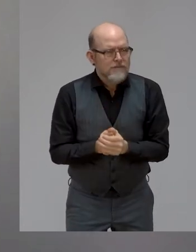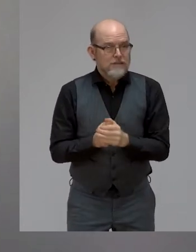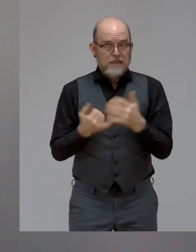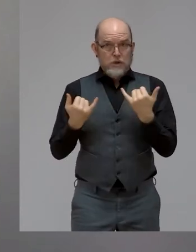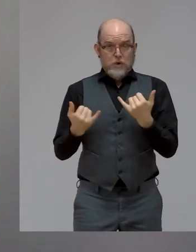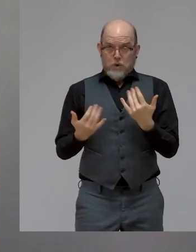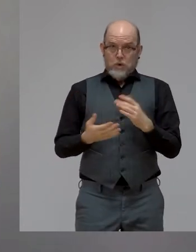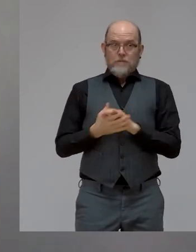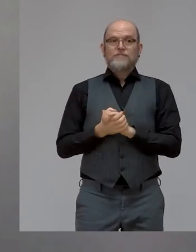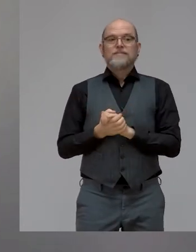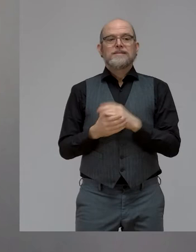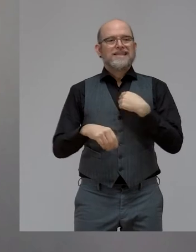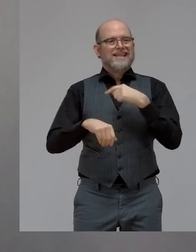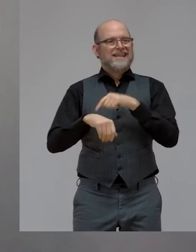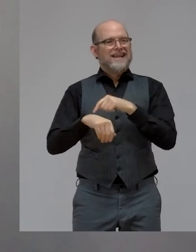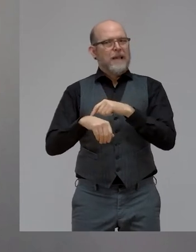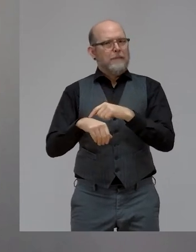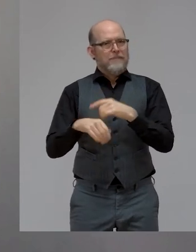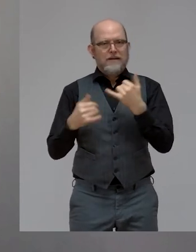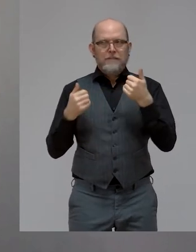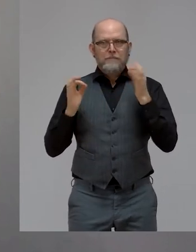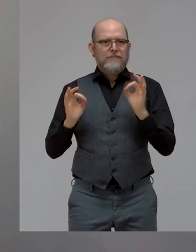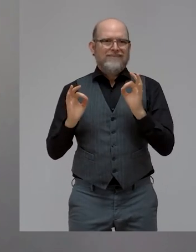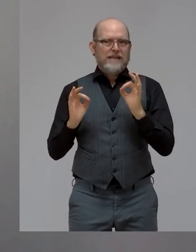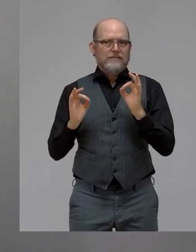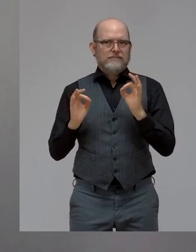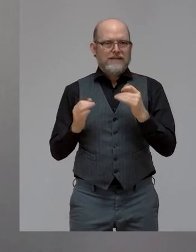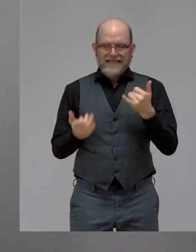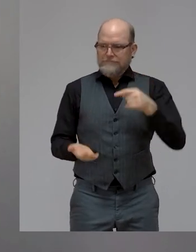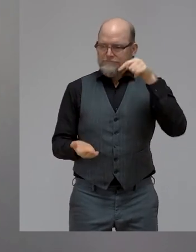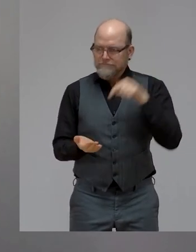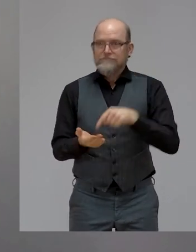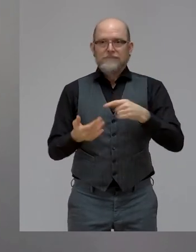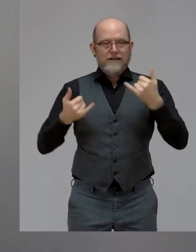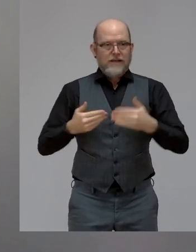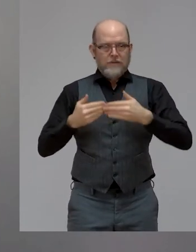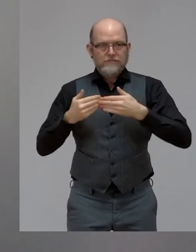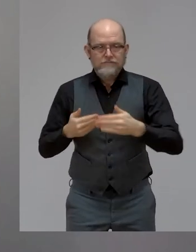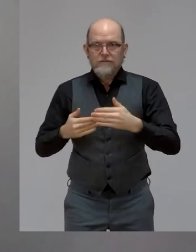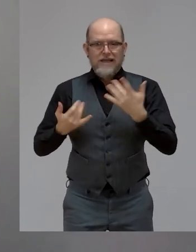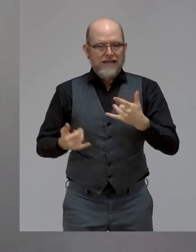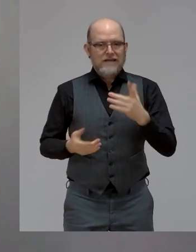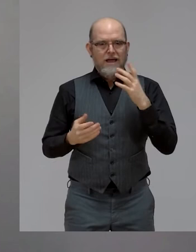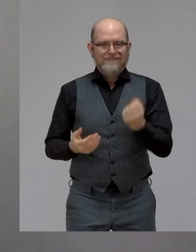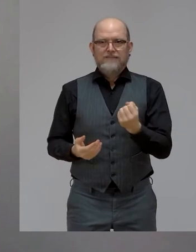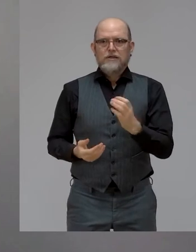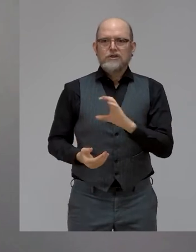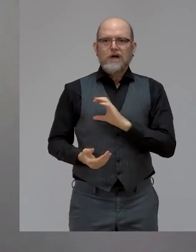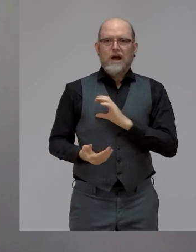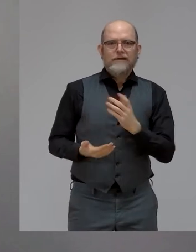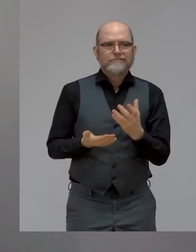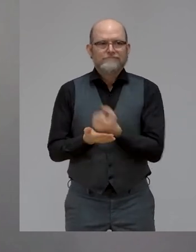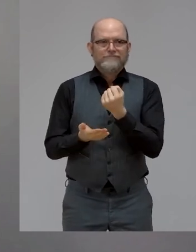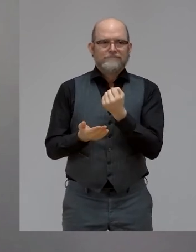better time? This moment in time that is the opportunity, that is the light where the